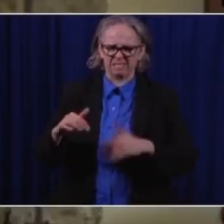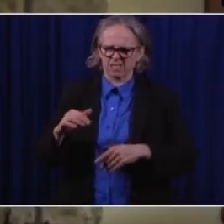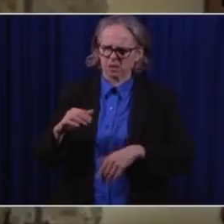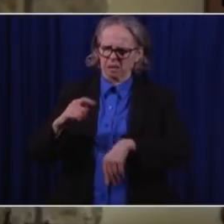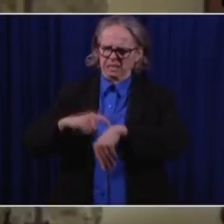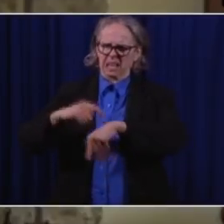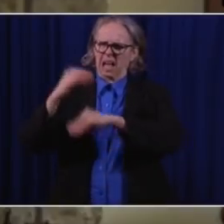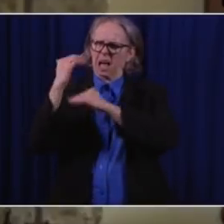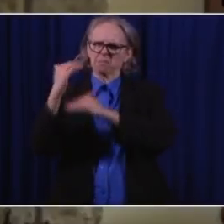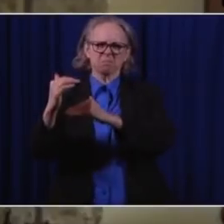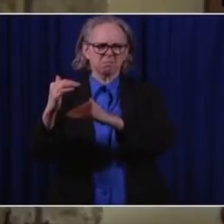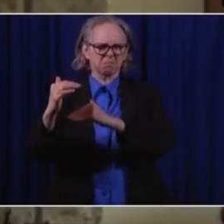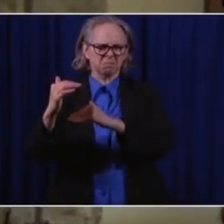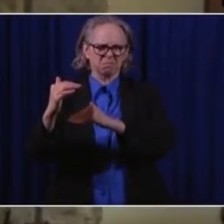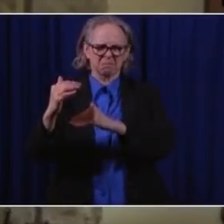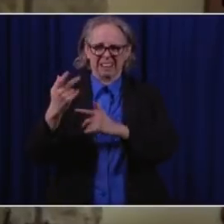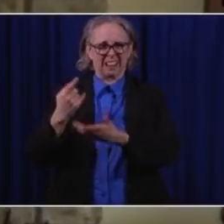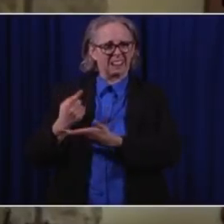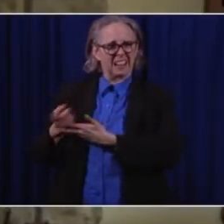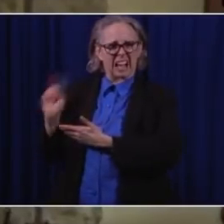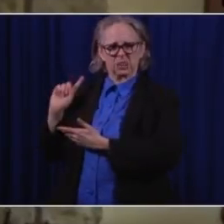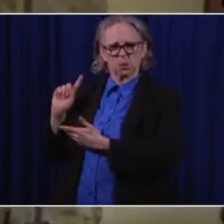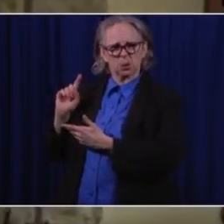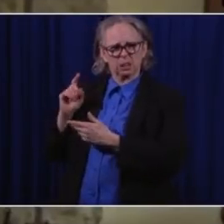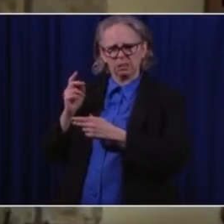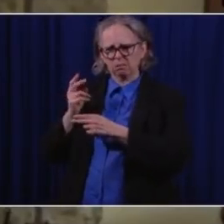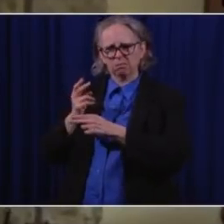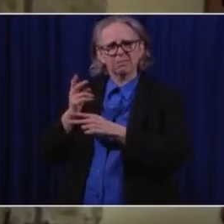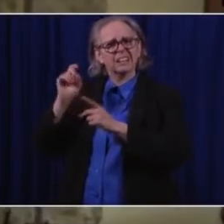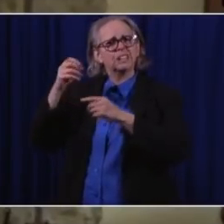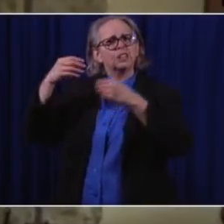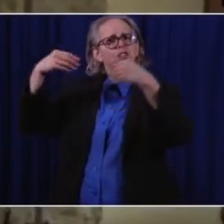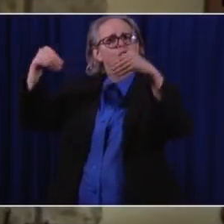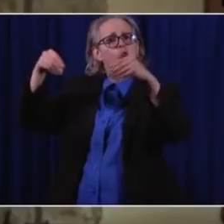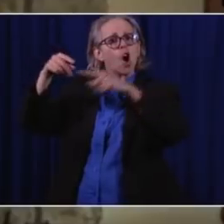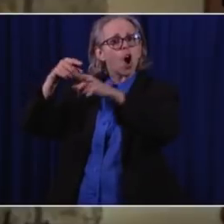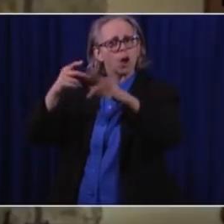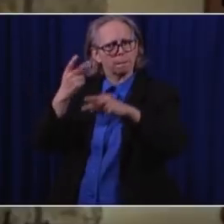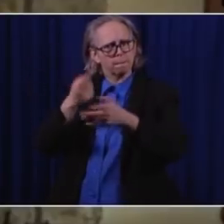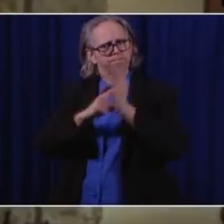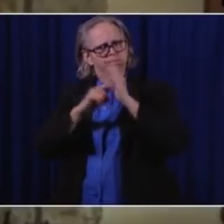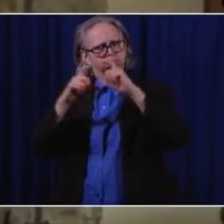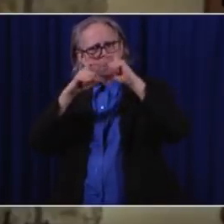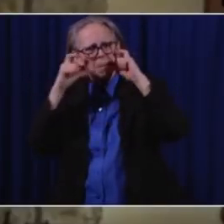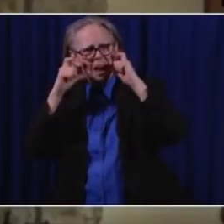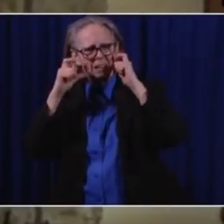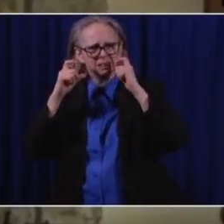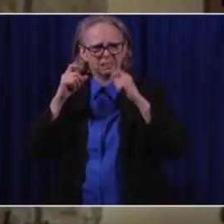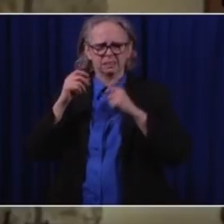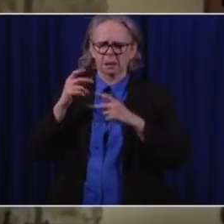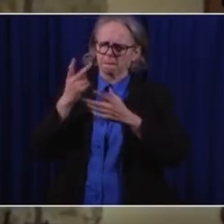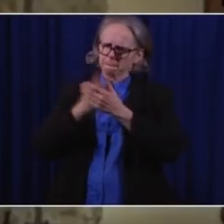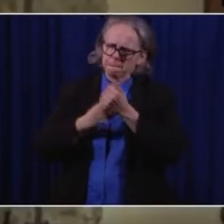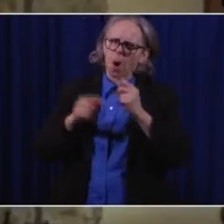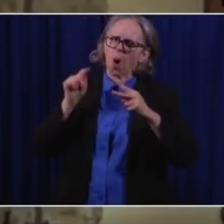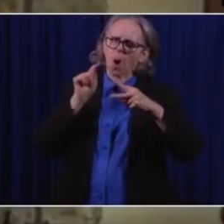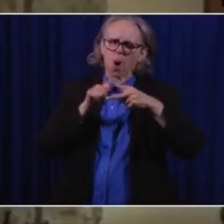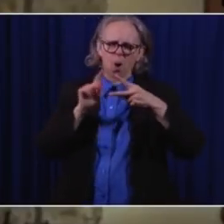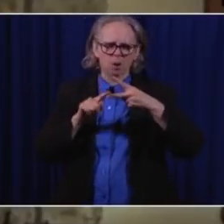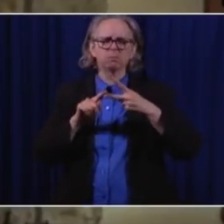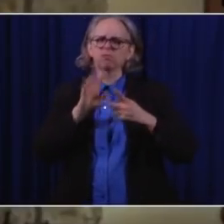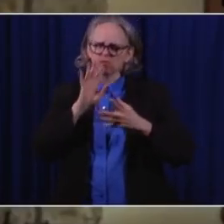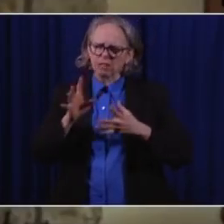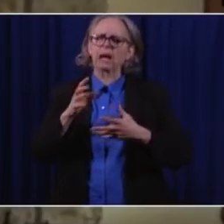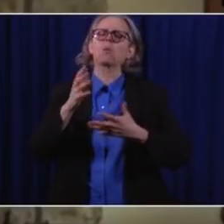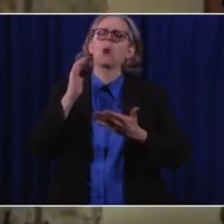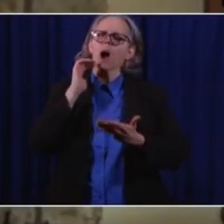enforcement, those are two solid things that will make a difference. But ultimately, again, I will repeat, it comes down to what we do in our